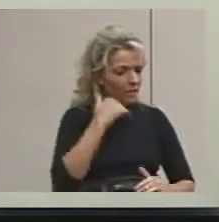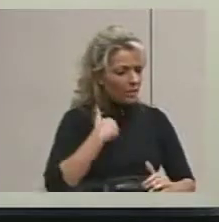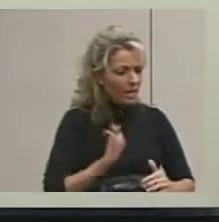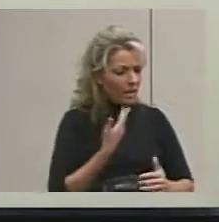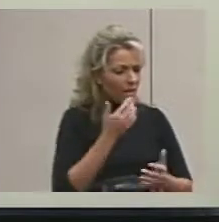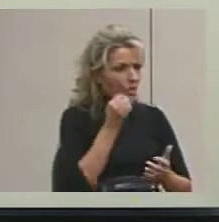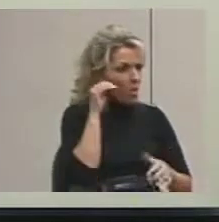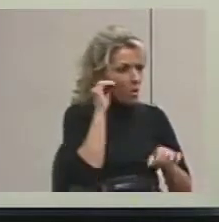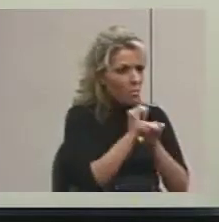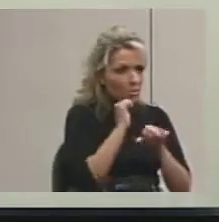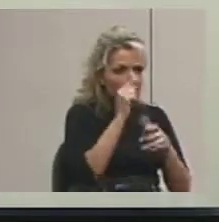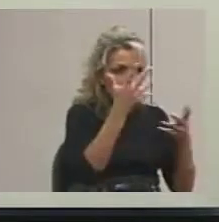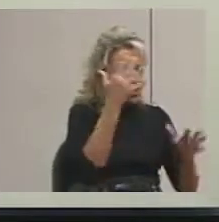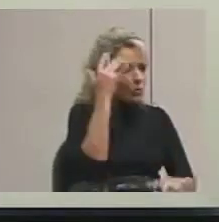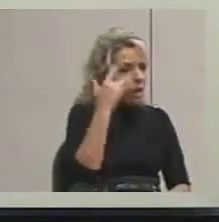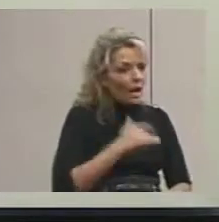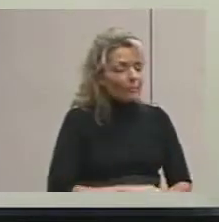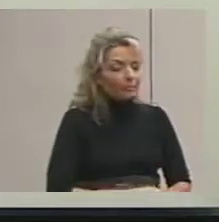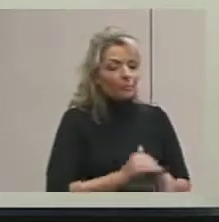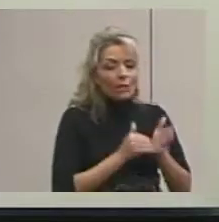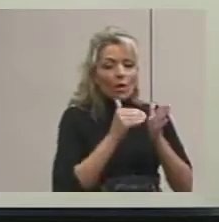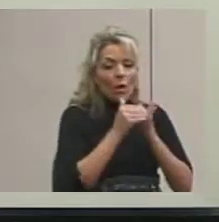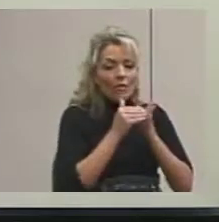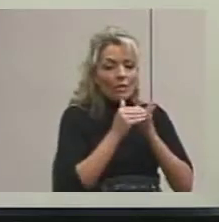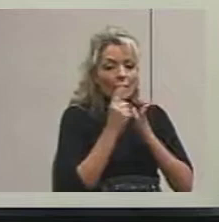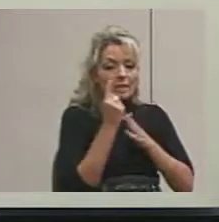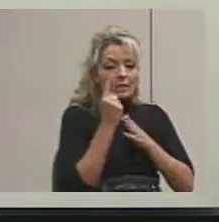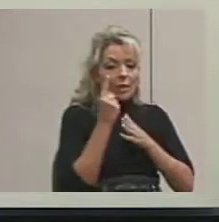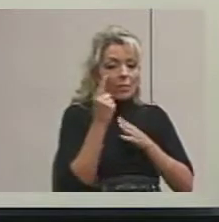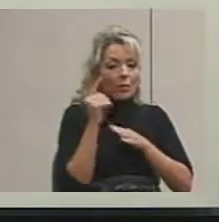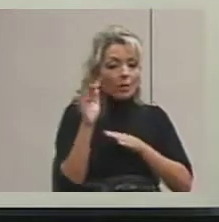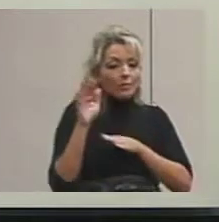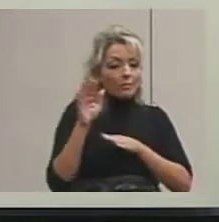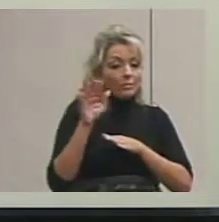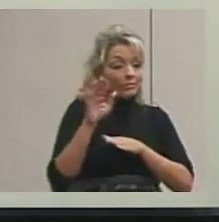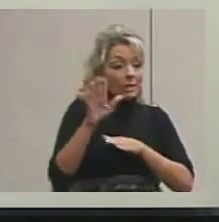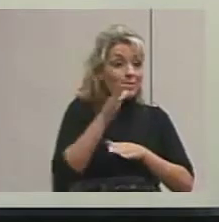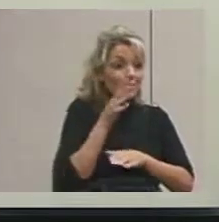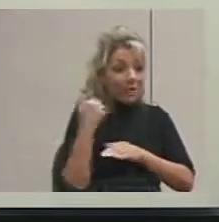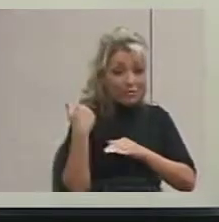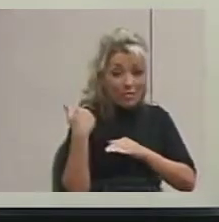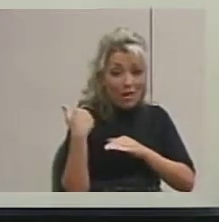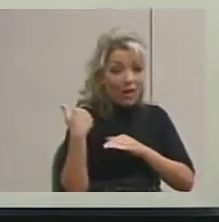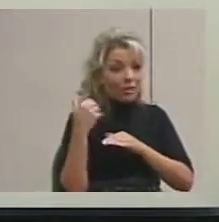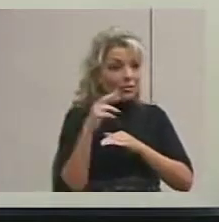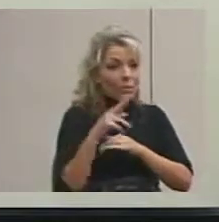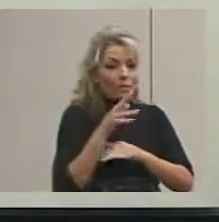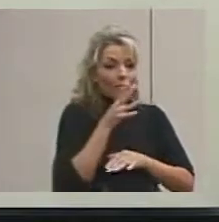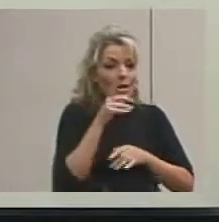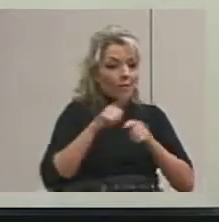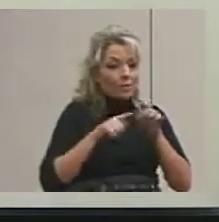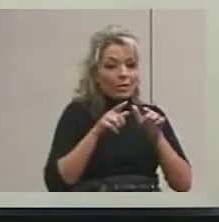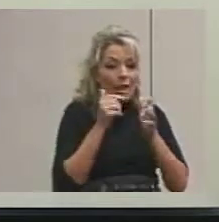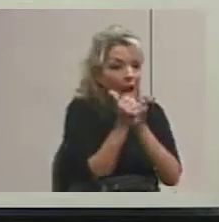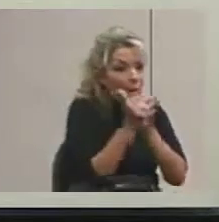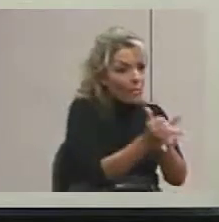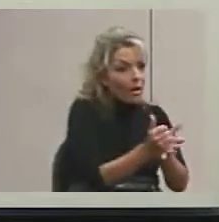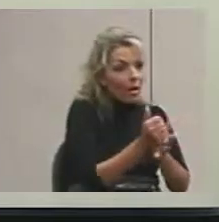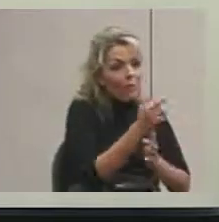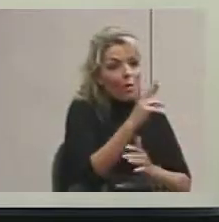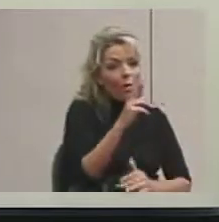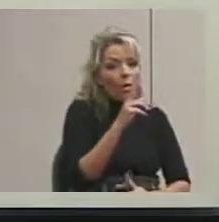And it often is someone at his house's fault, or his mom's fault, or his mom couldn't do it, and this is an